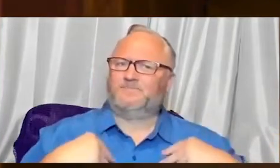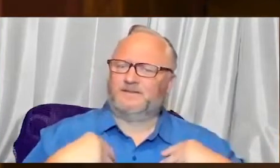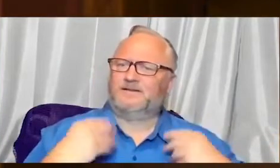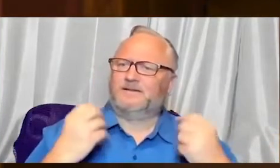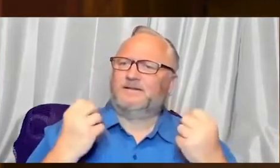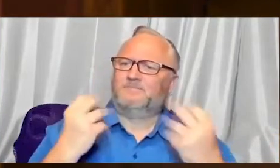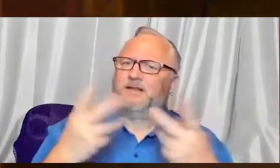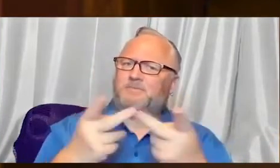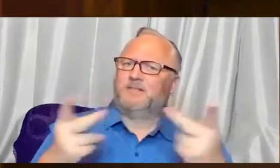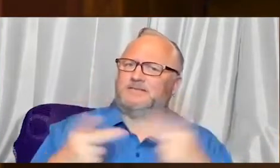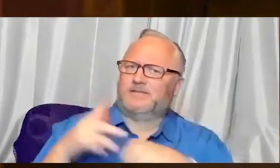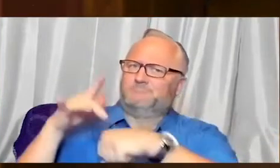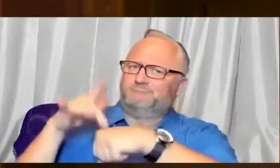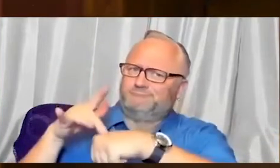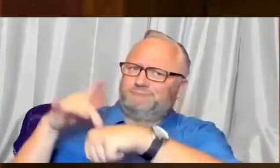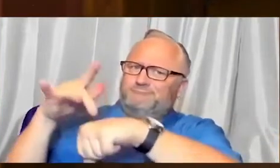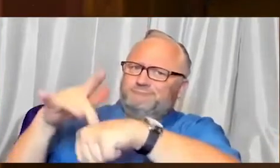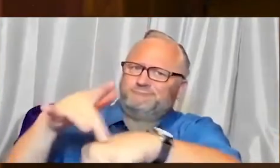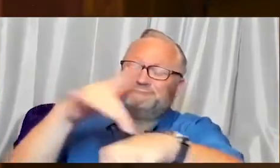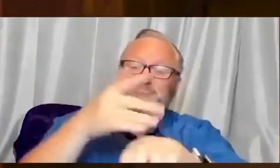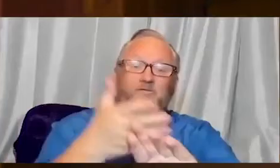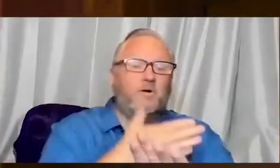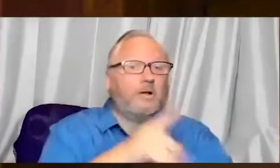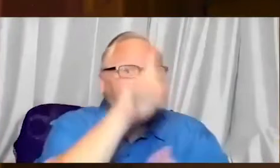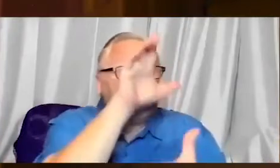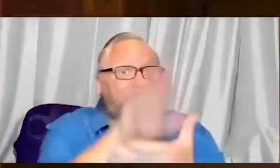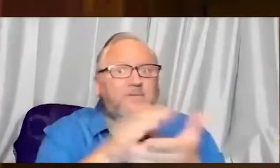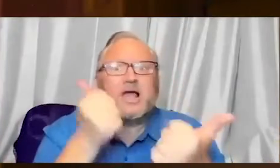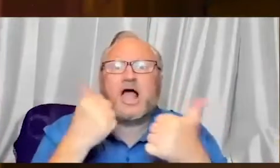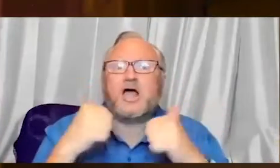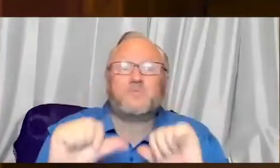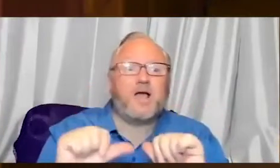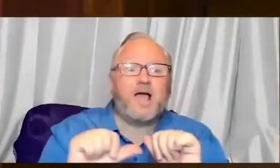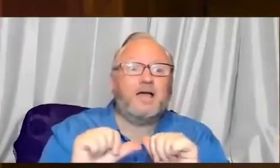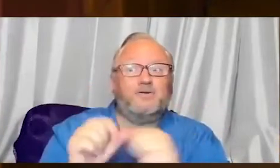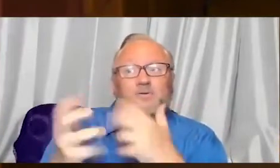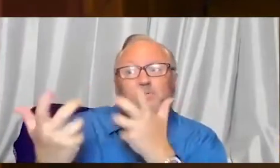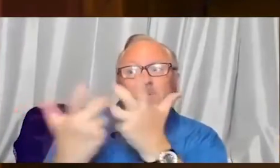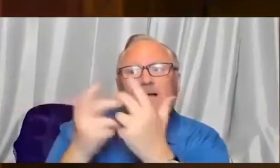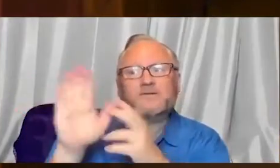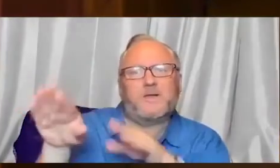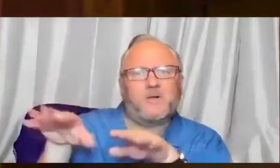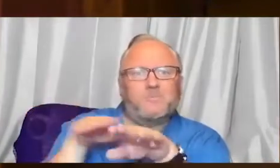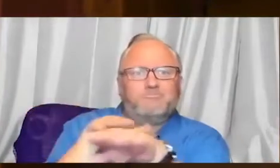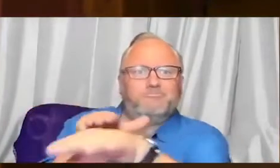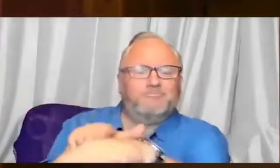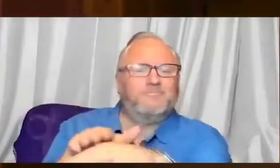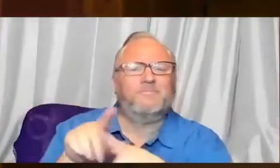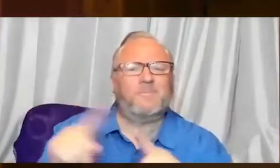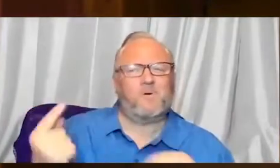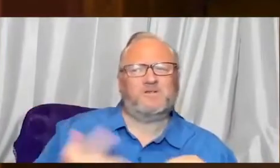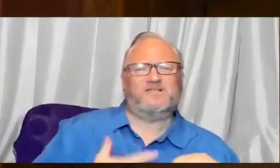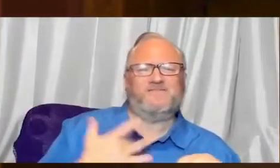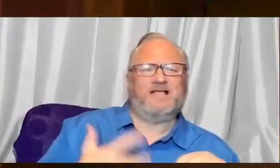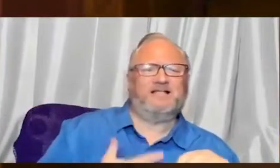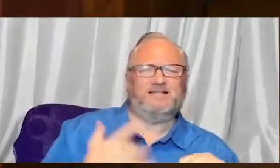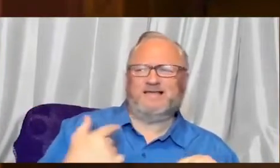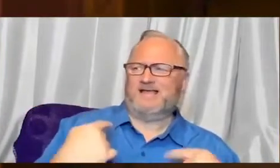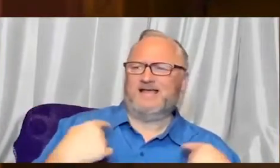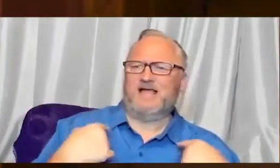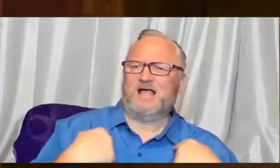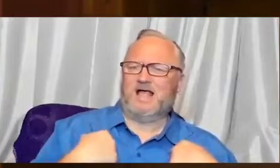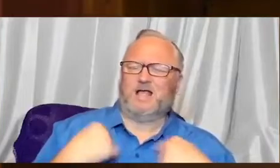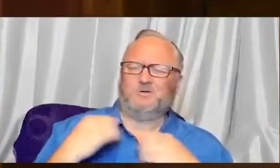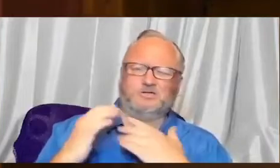been before. And believe me, I tried to go the same direction as those around me, but it just always felt like I was going against